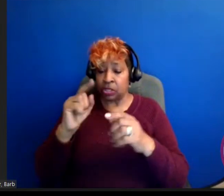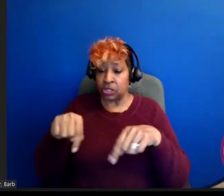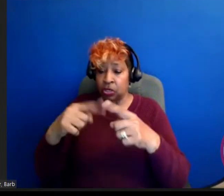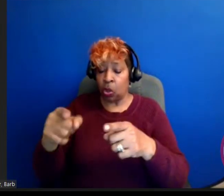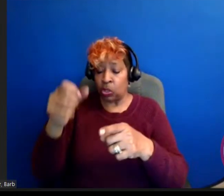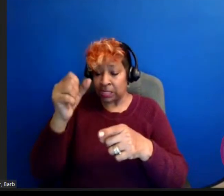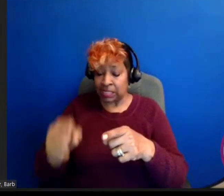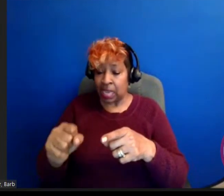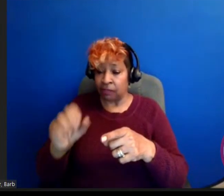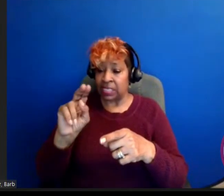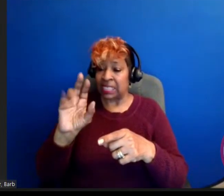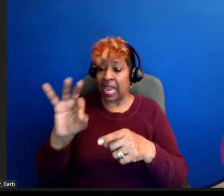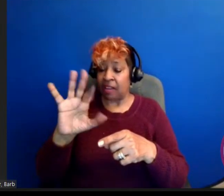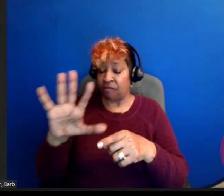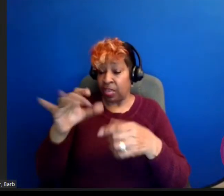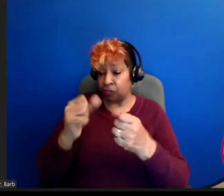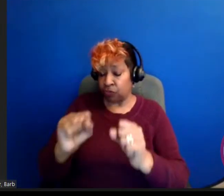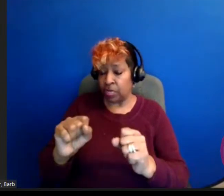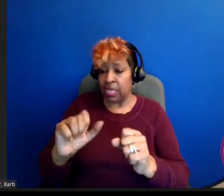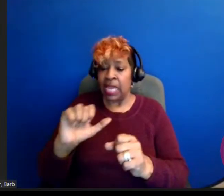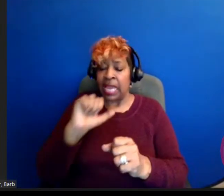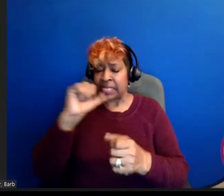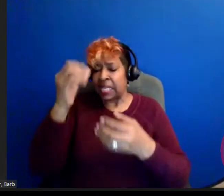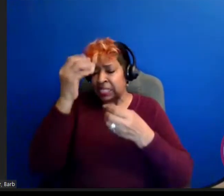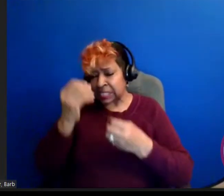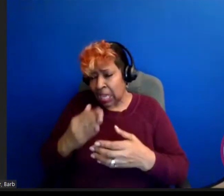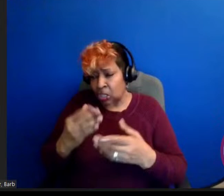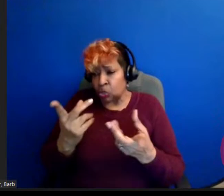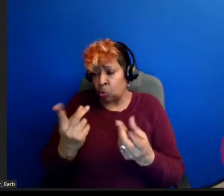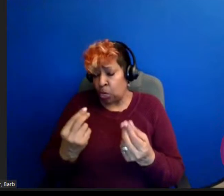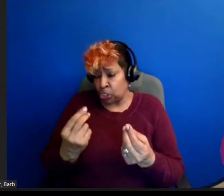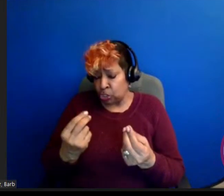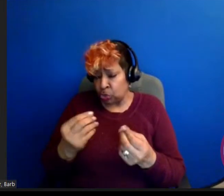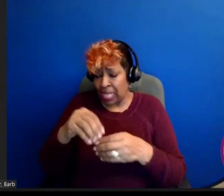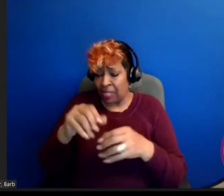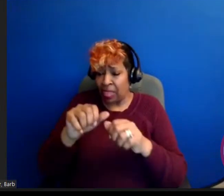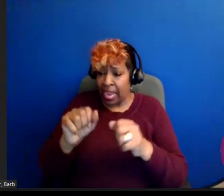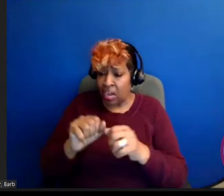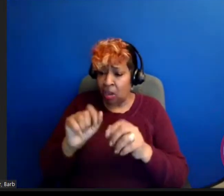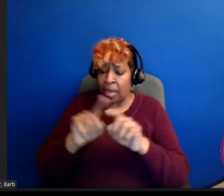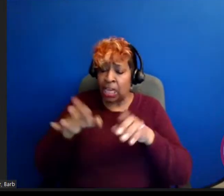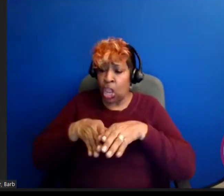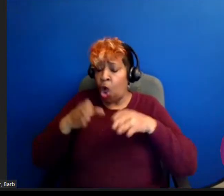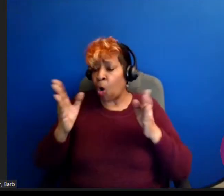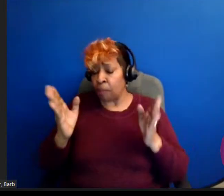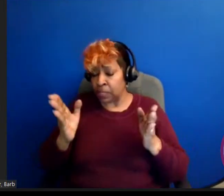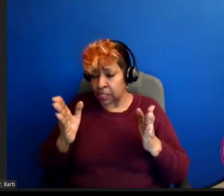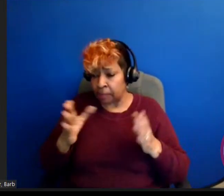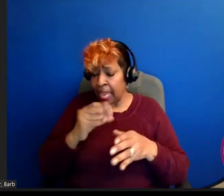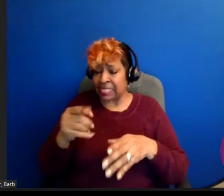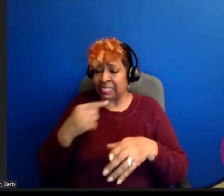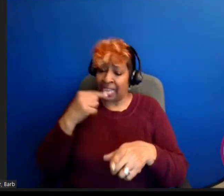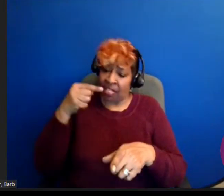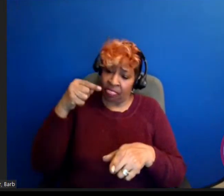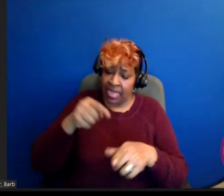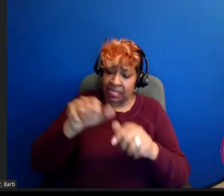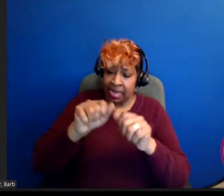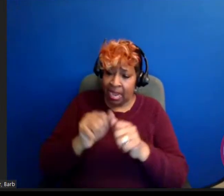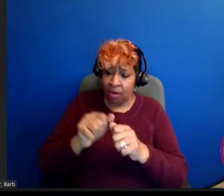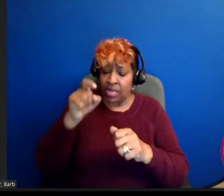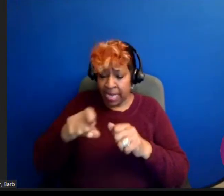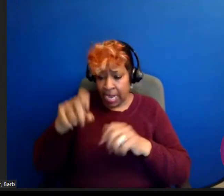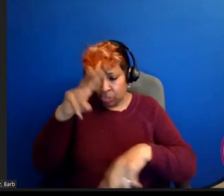not, it doesn't tell us what to do with any area, but it opens that up and it says that is an area that will need to be looked